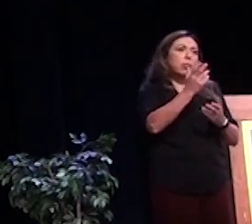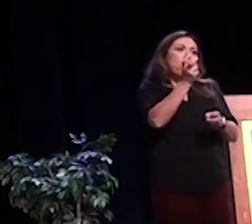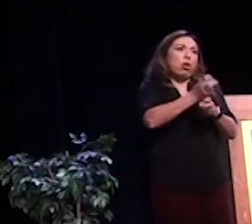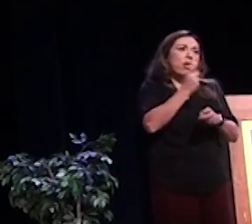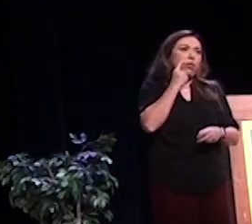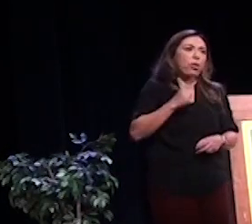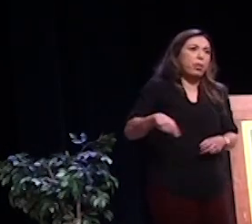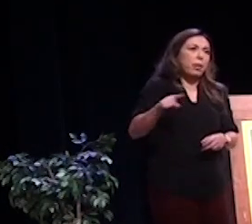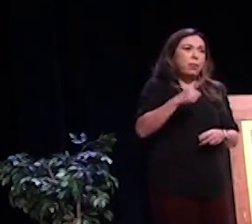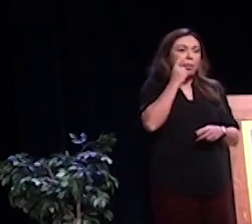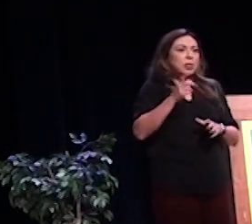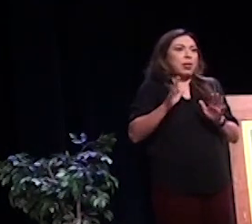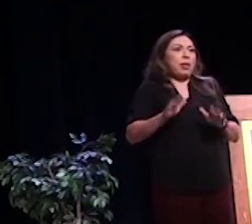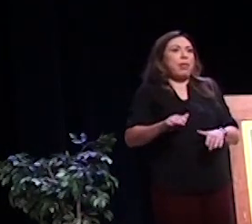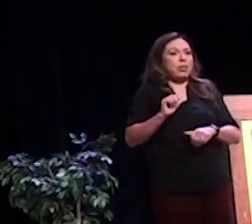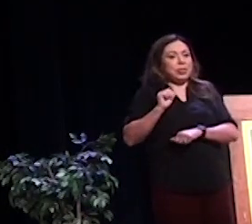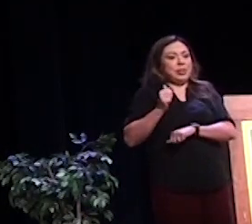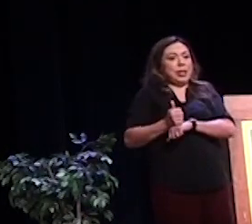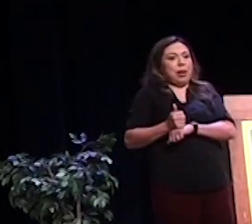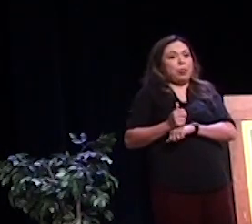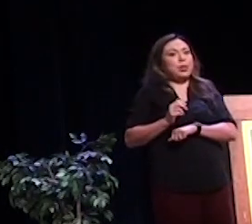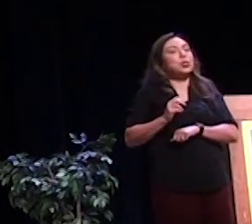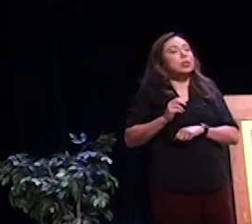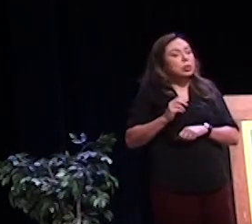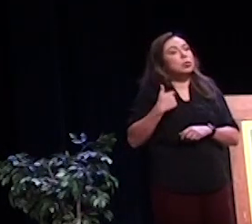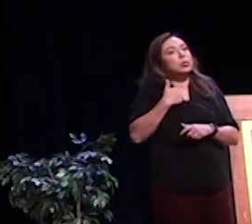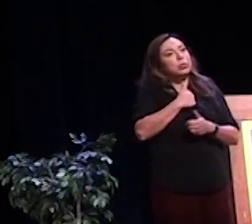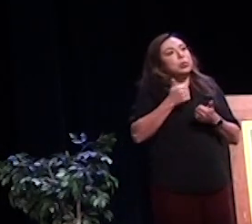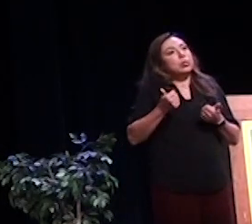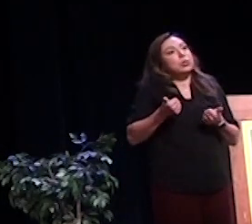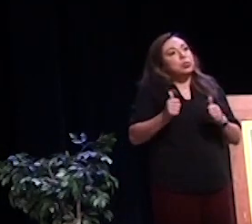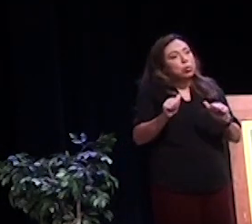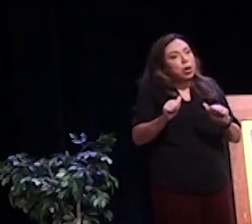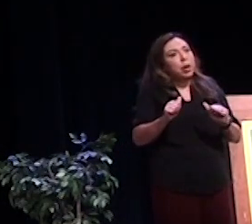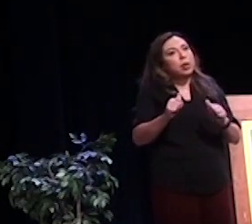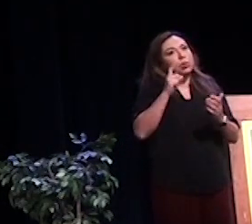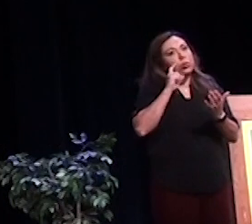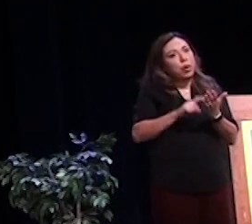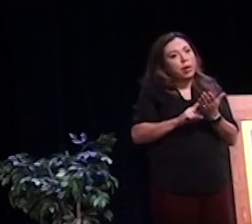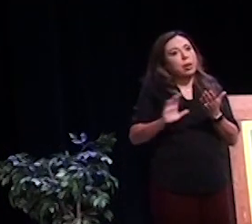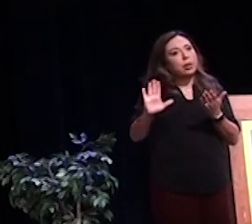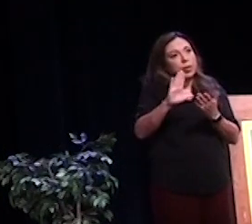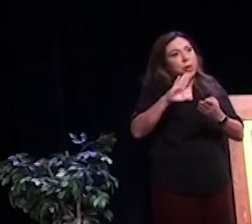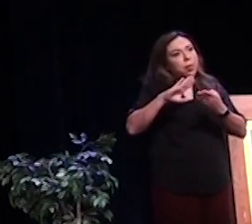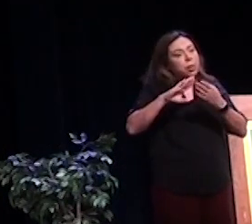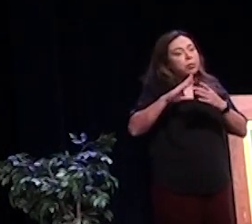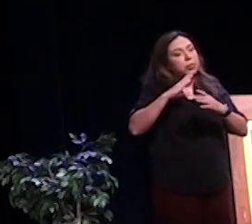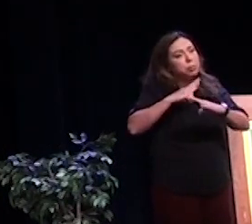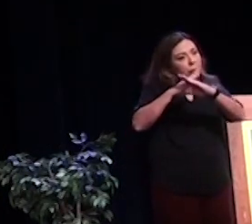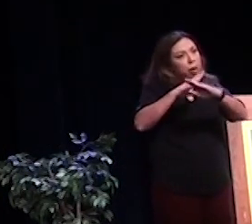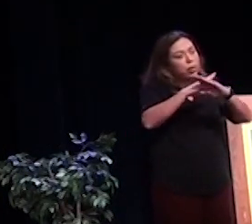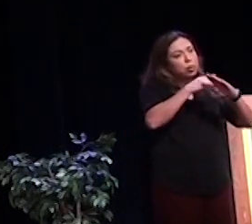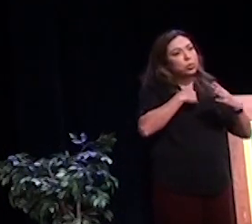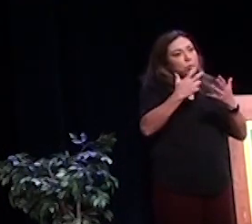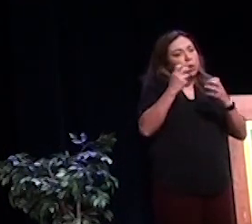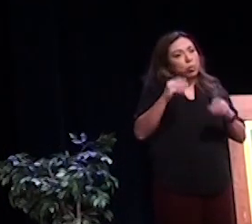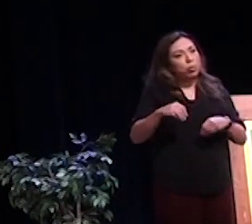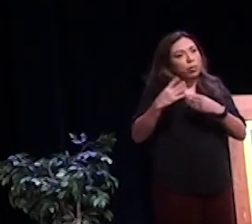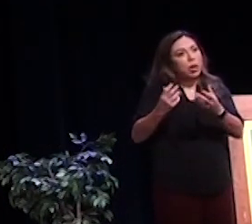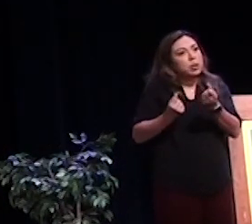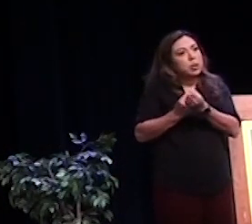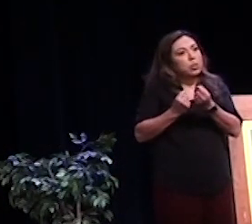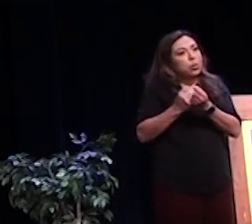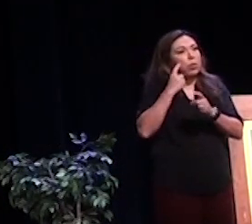not so established. And so we're trying to recognize those barriers and provide support